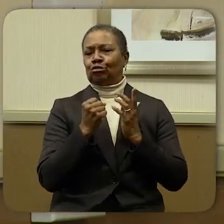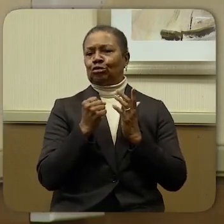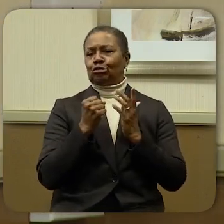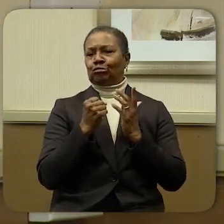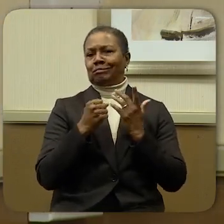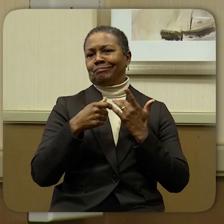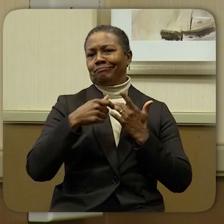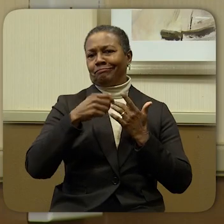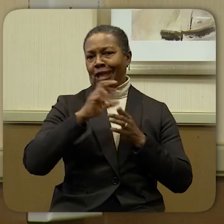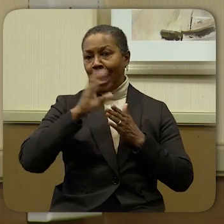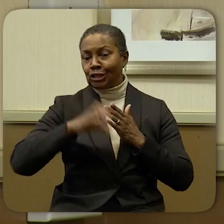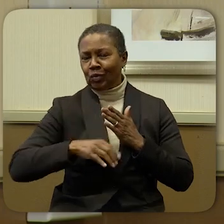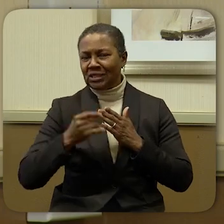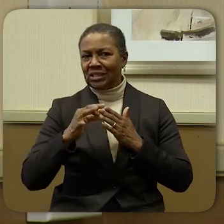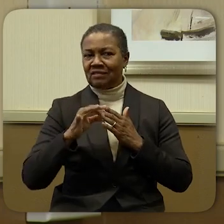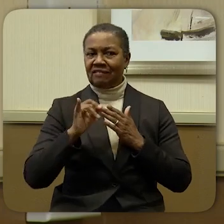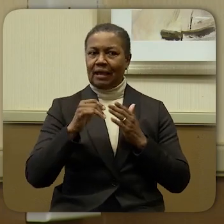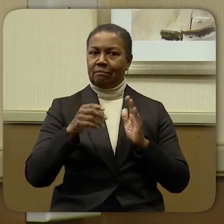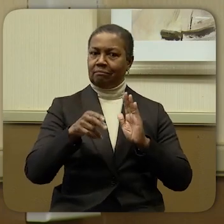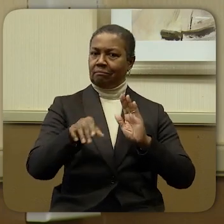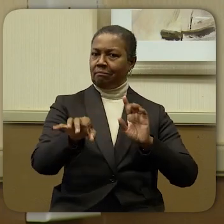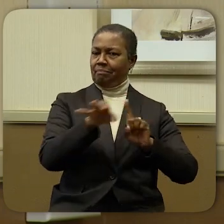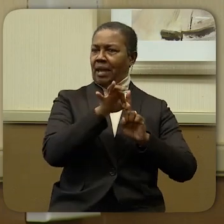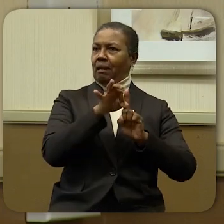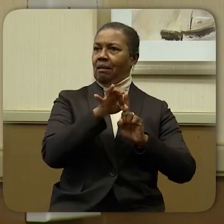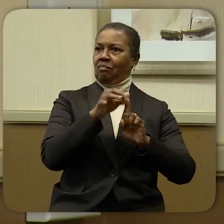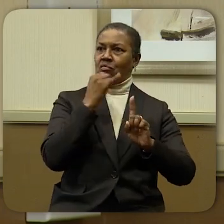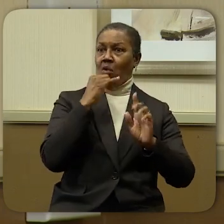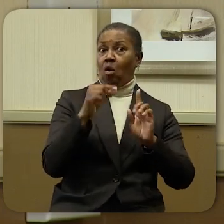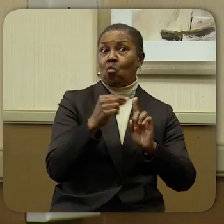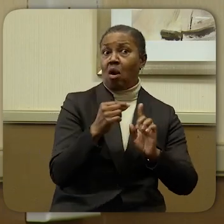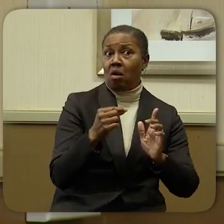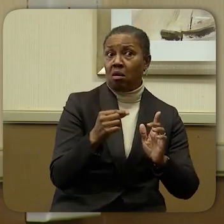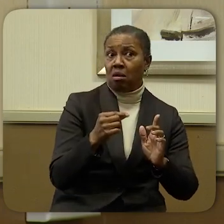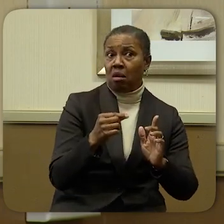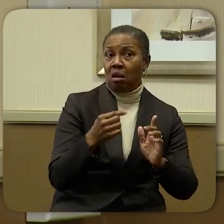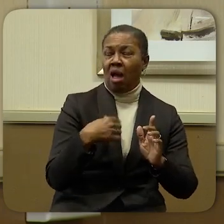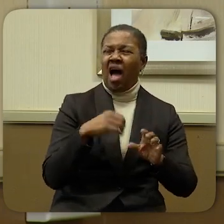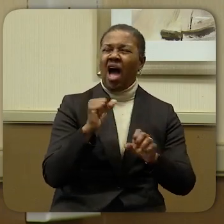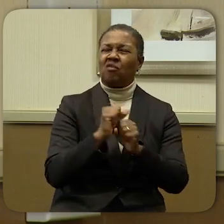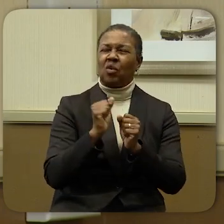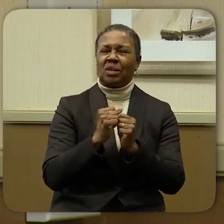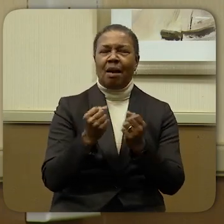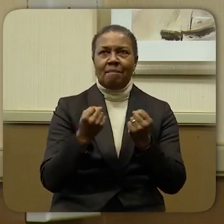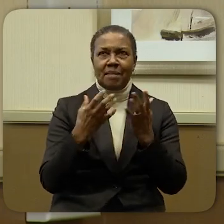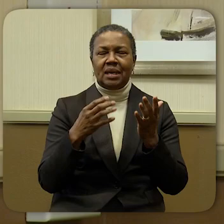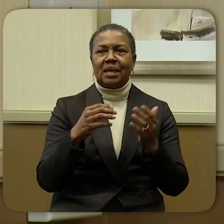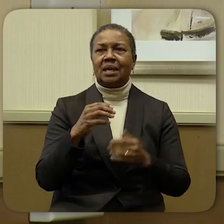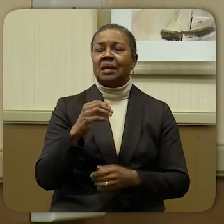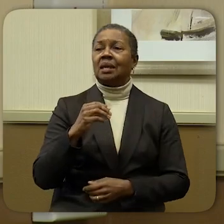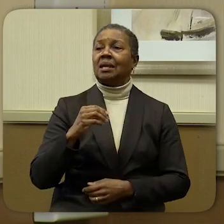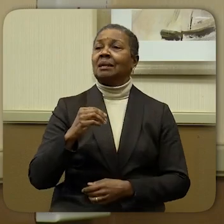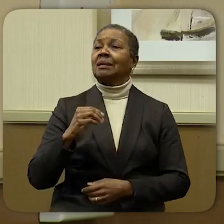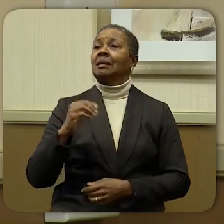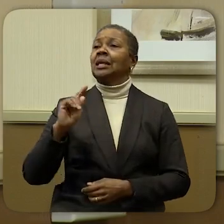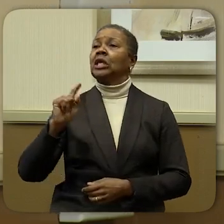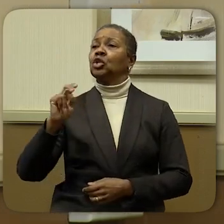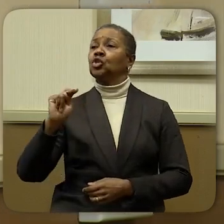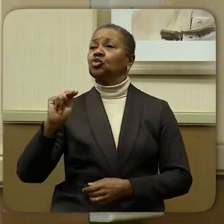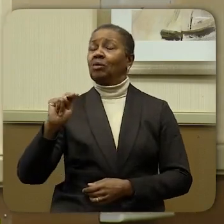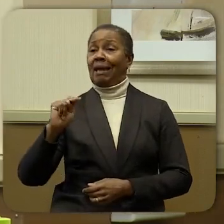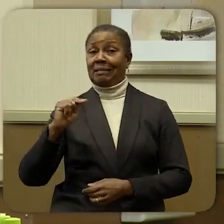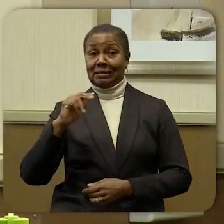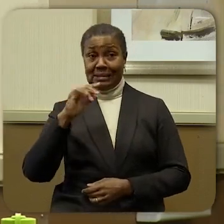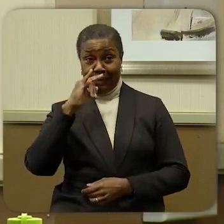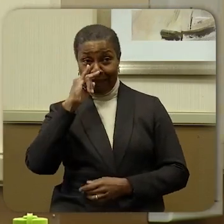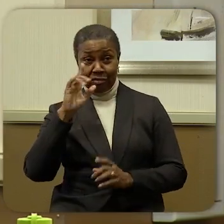right? Or so one of the things I'll say is I've worked with like hundreds of trans kids over time, and